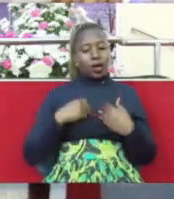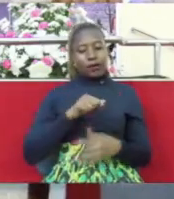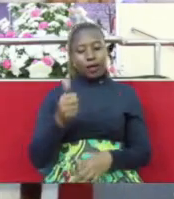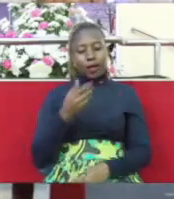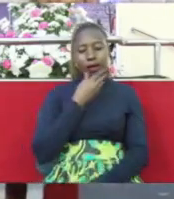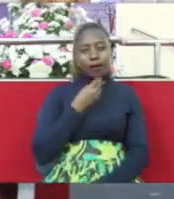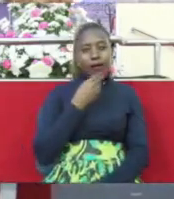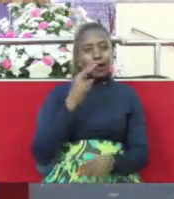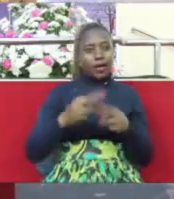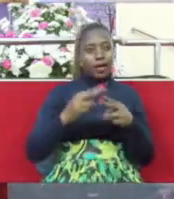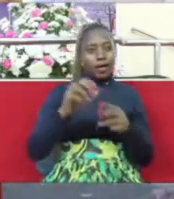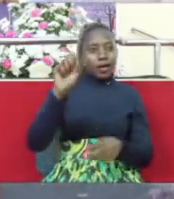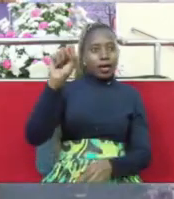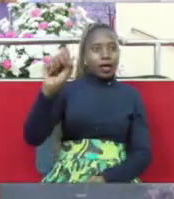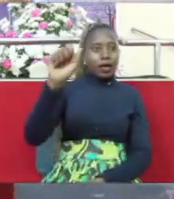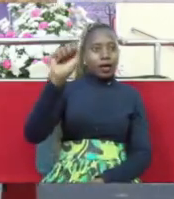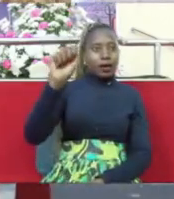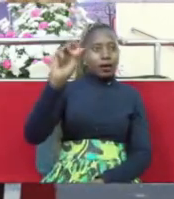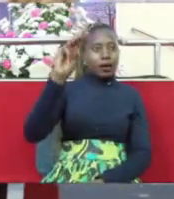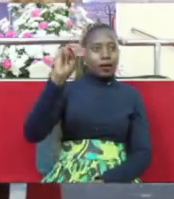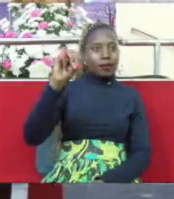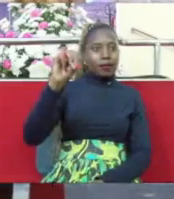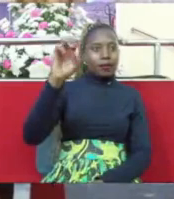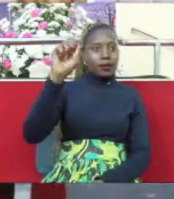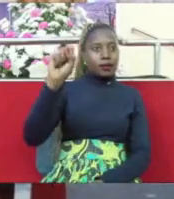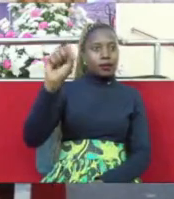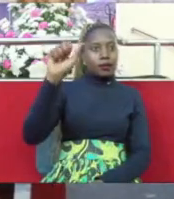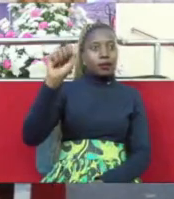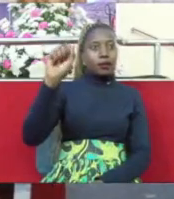in the book of Judges who lost it.